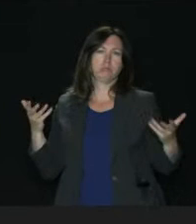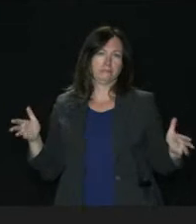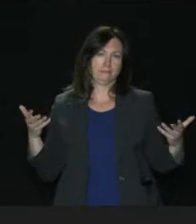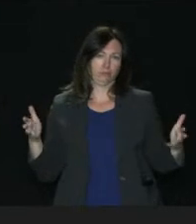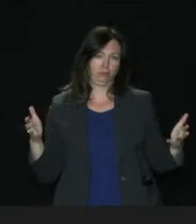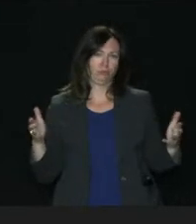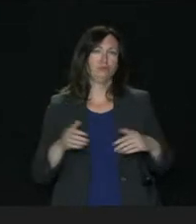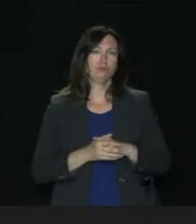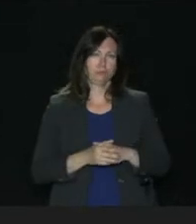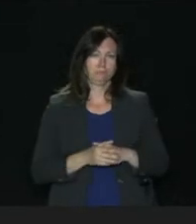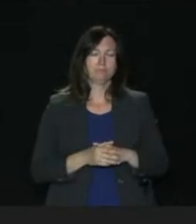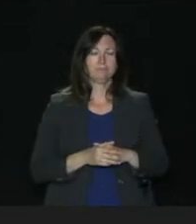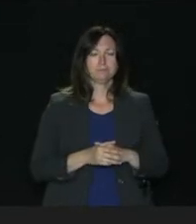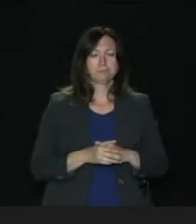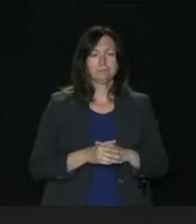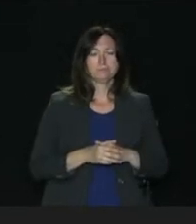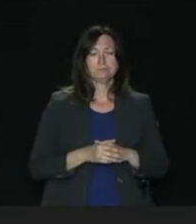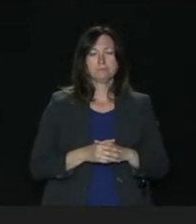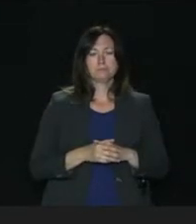the country.